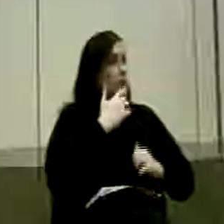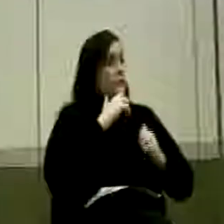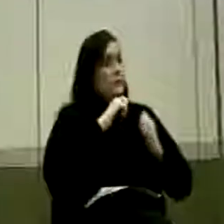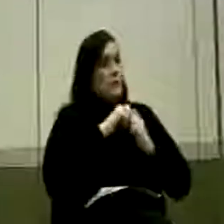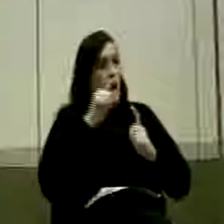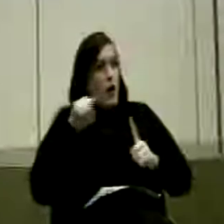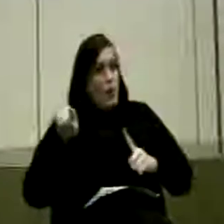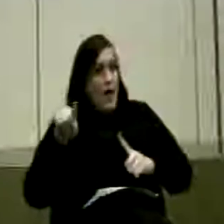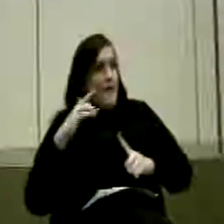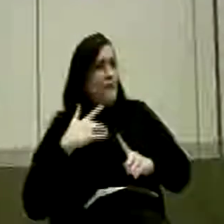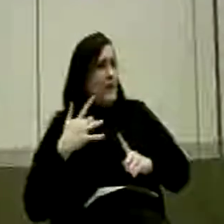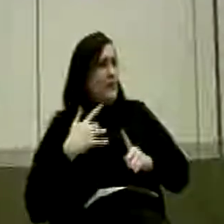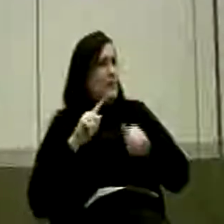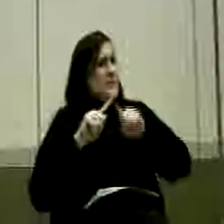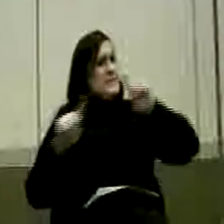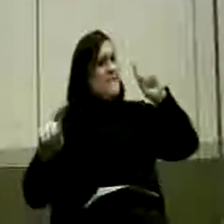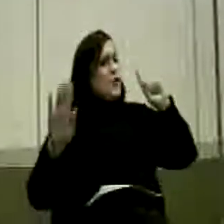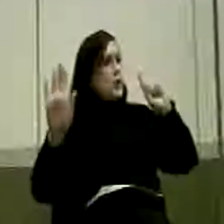somebody else.